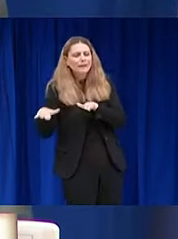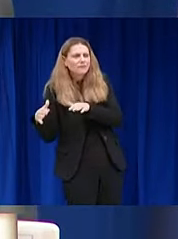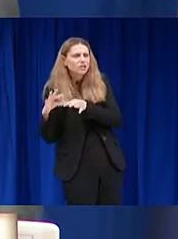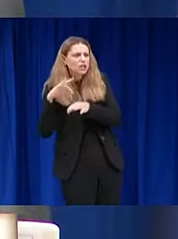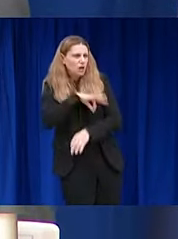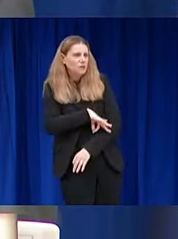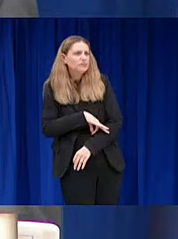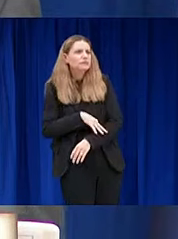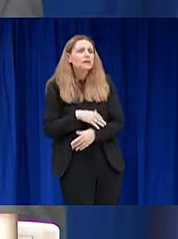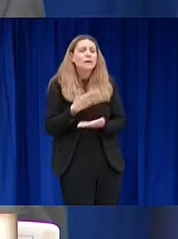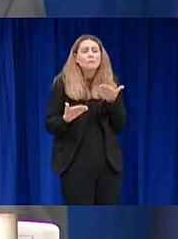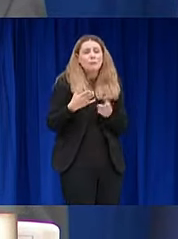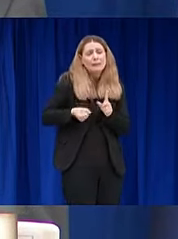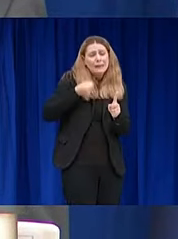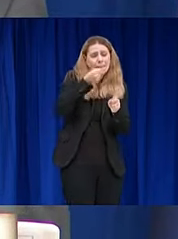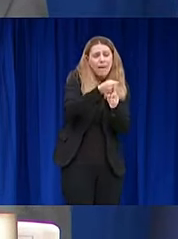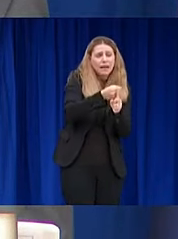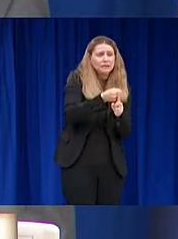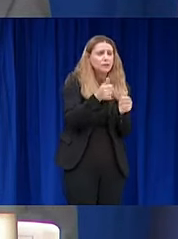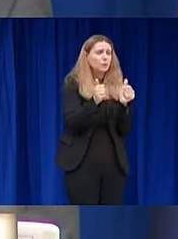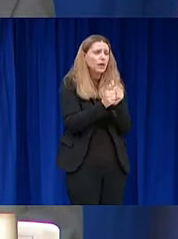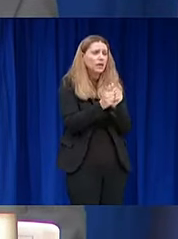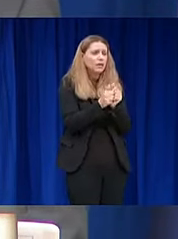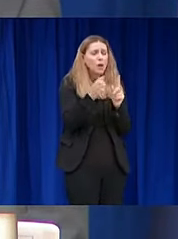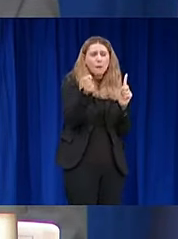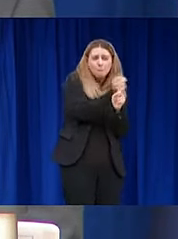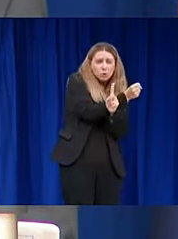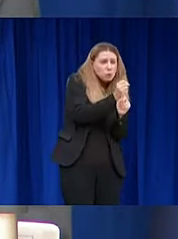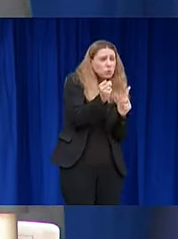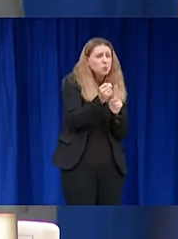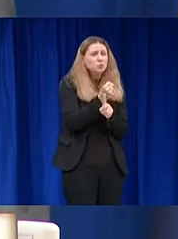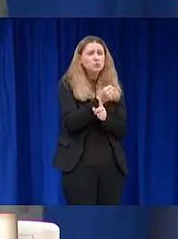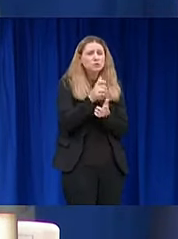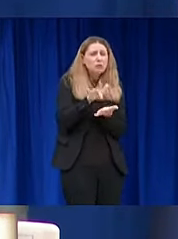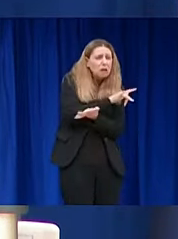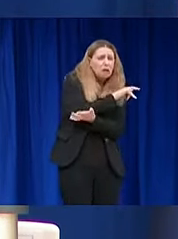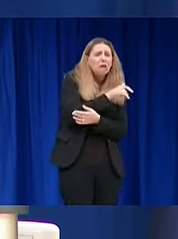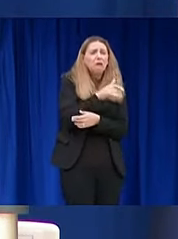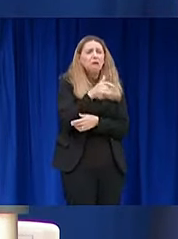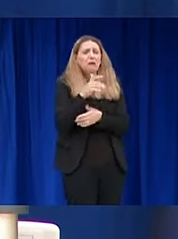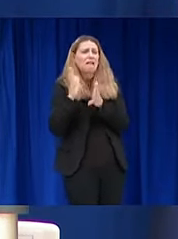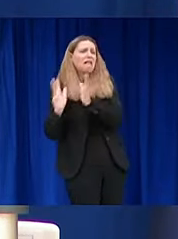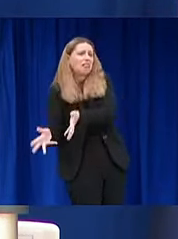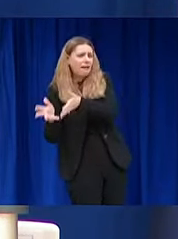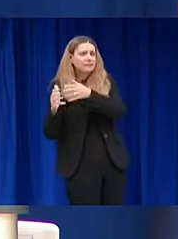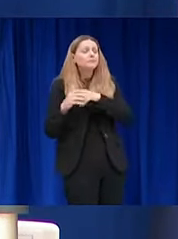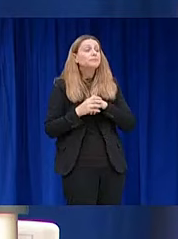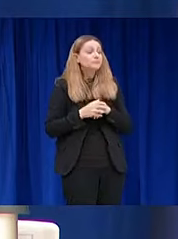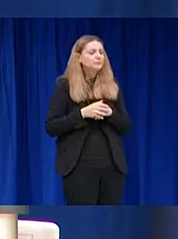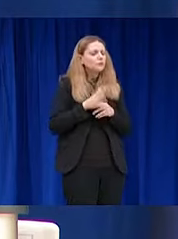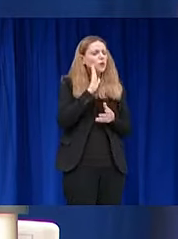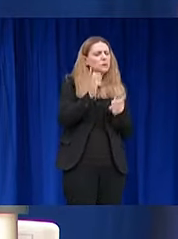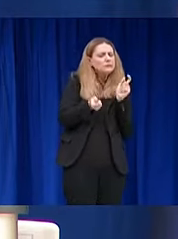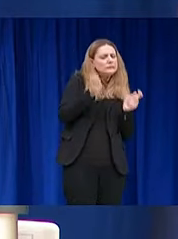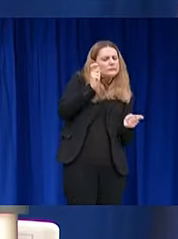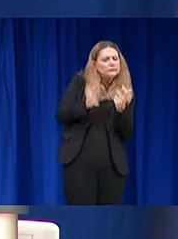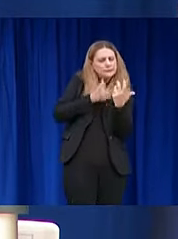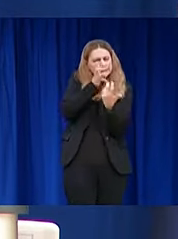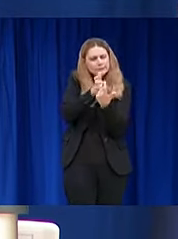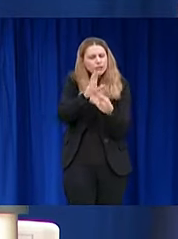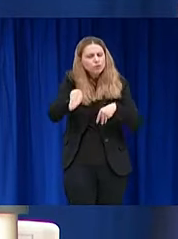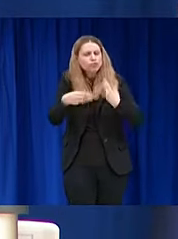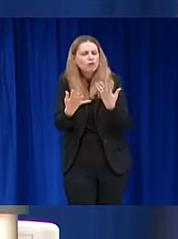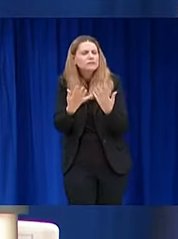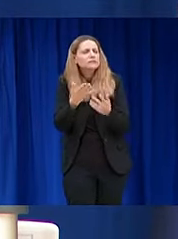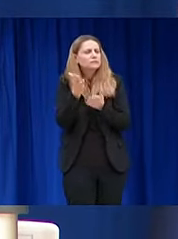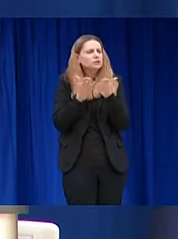within relationships and families. While the Family Advocacy Program tailors its services to the unique needs of each